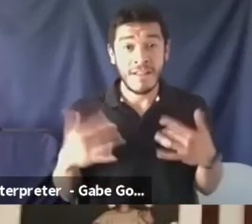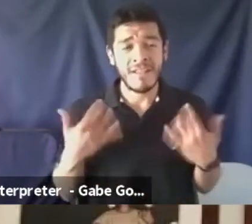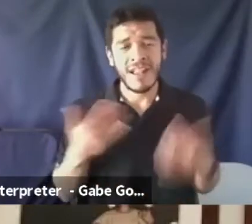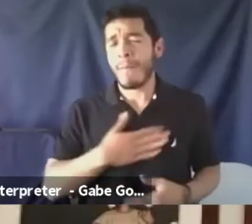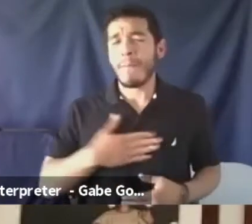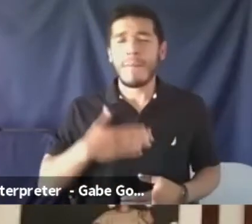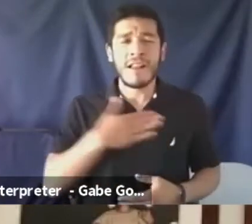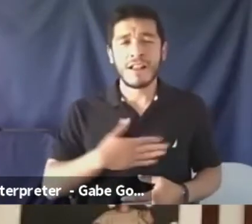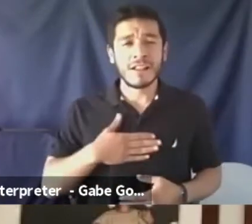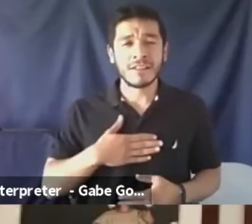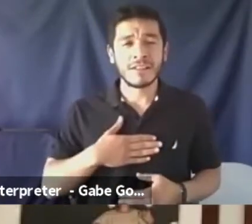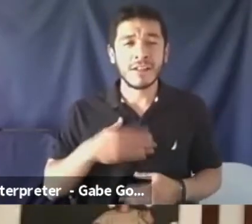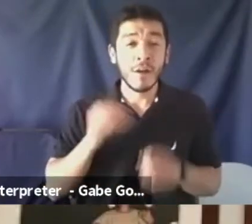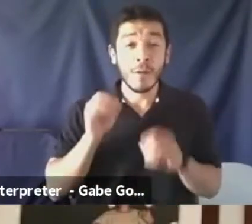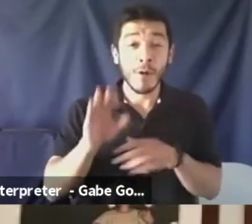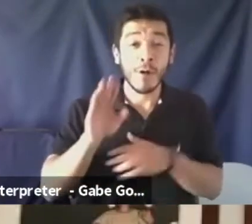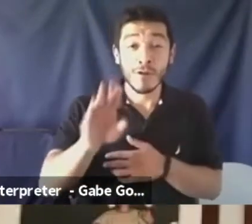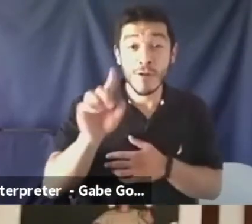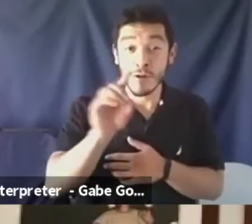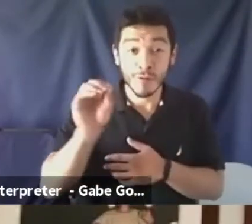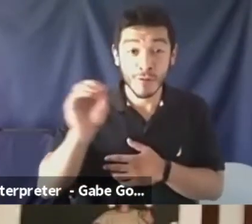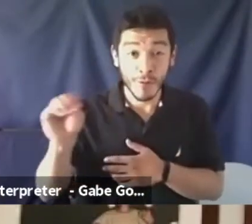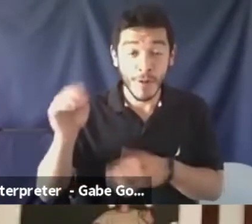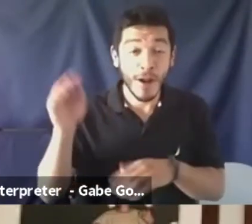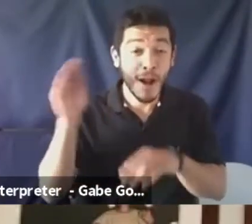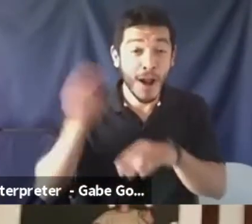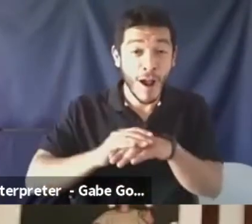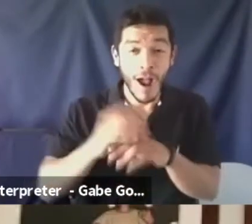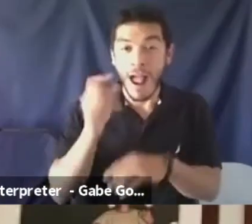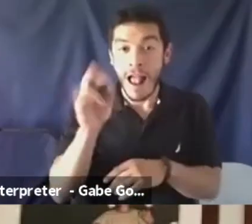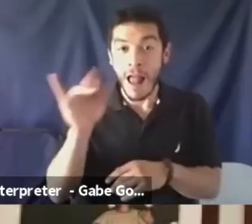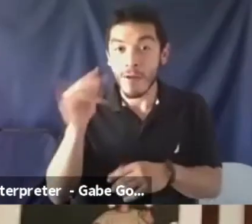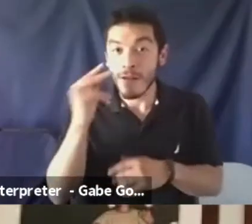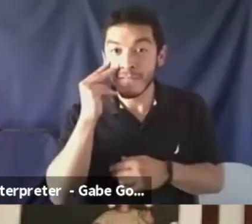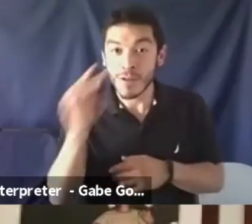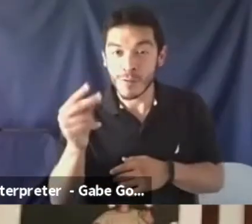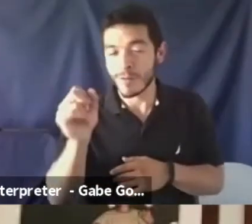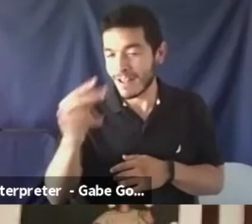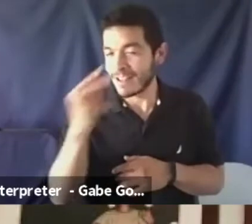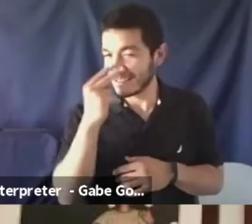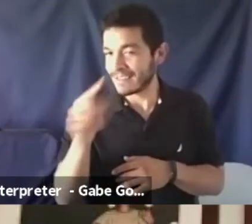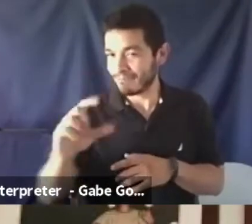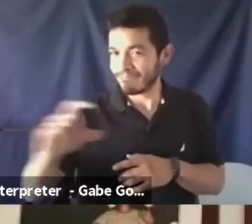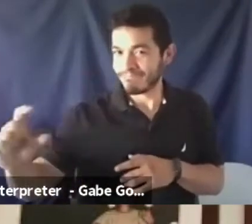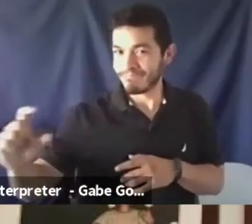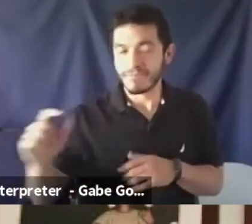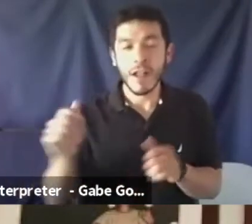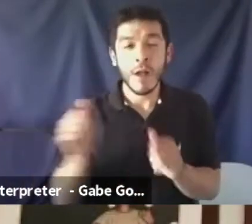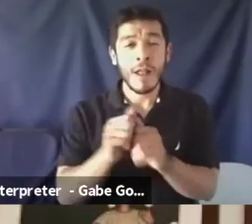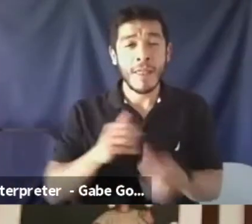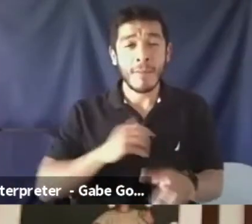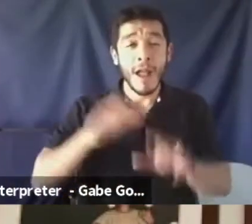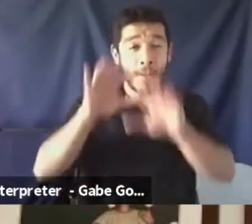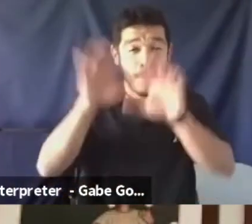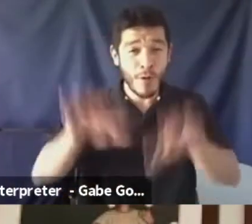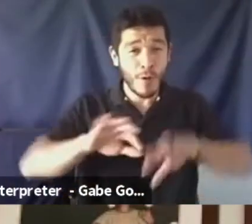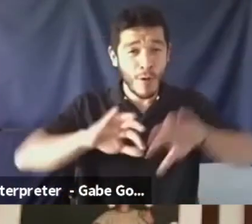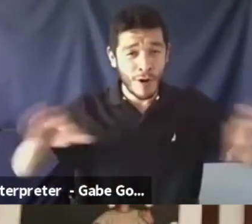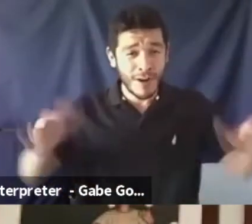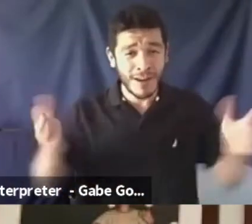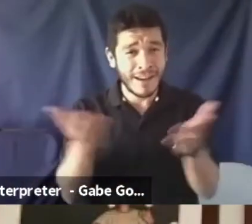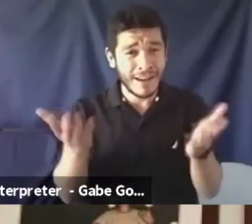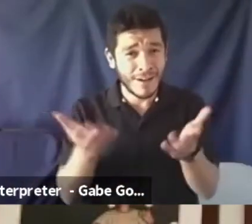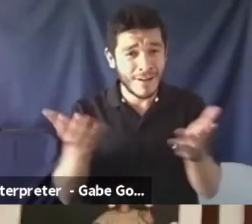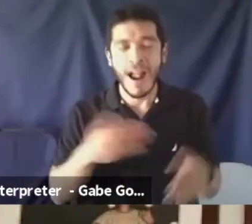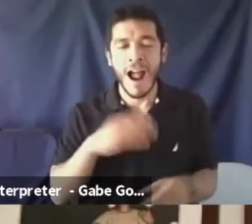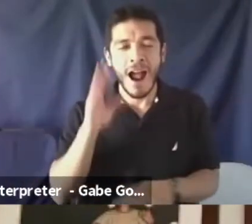please put your Zoom on gallery view. And so with my checkerboard here, I am going